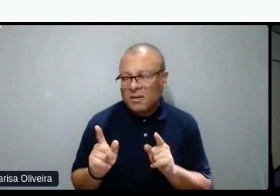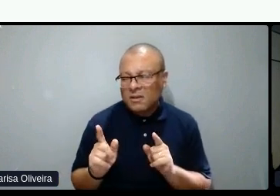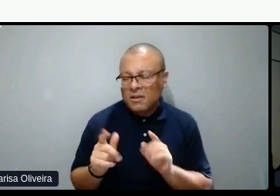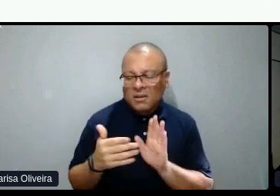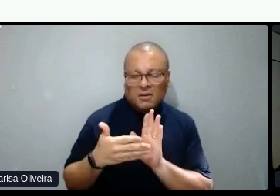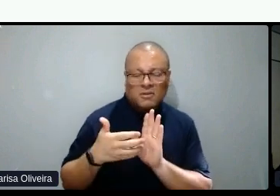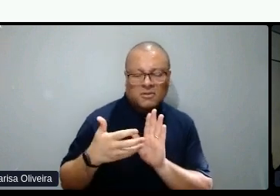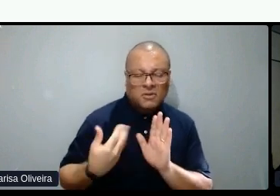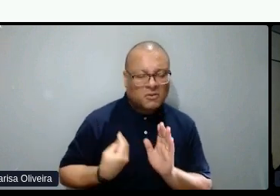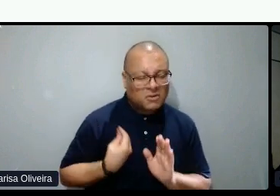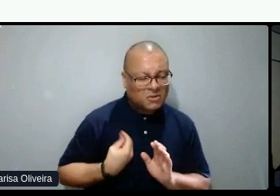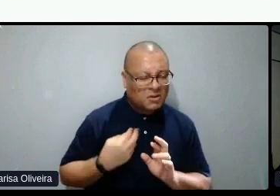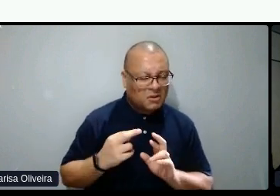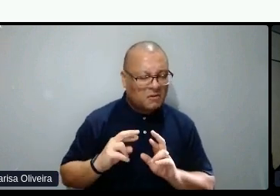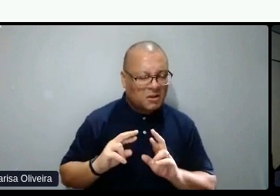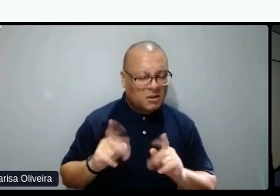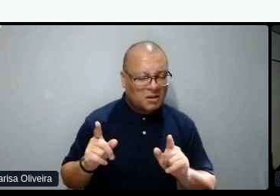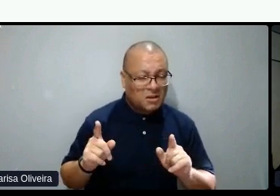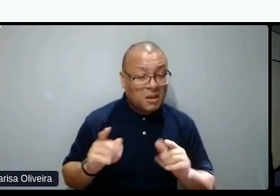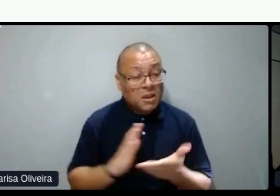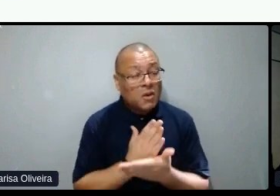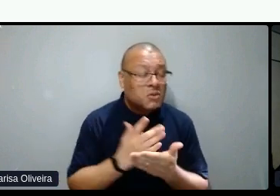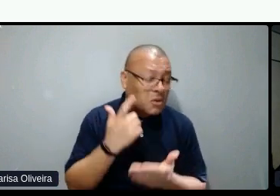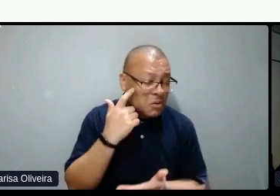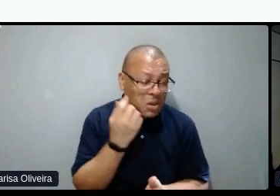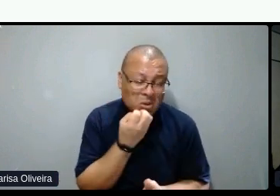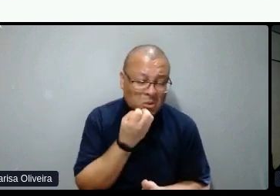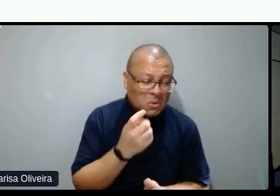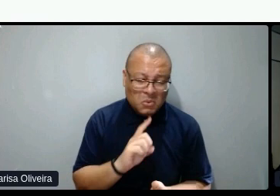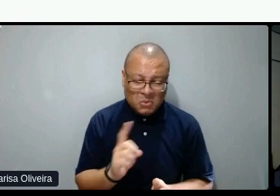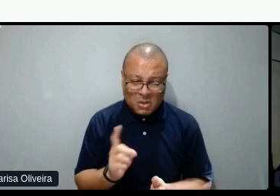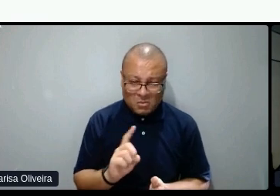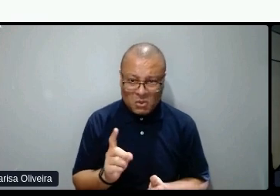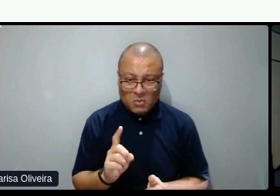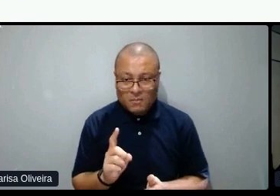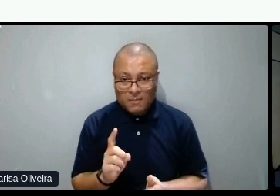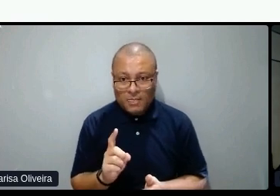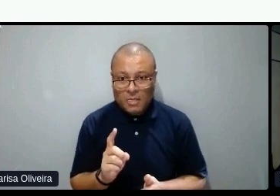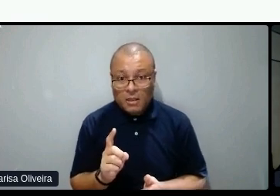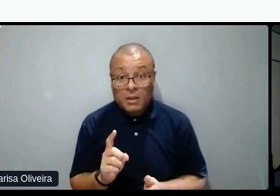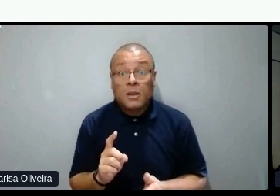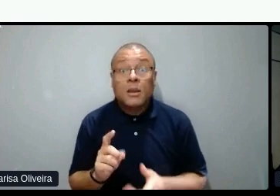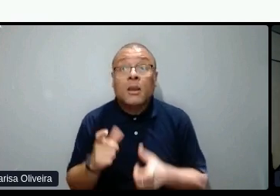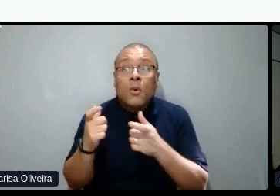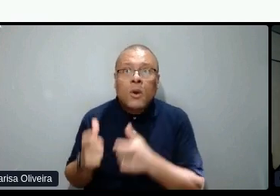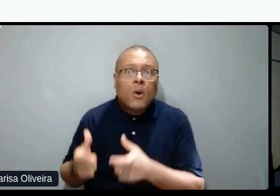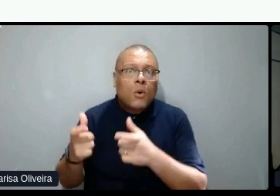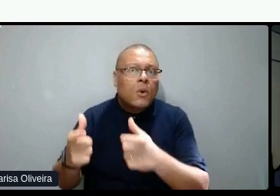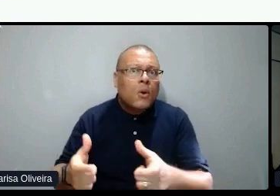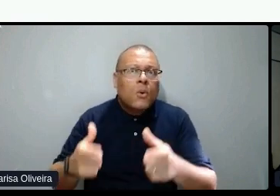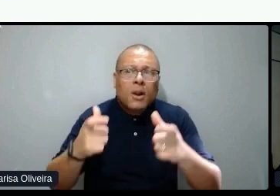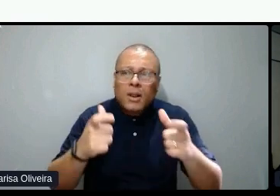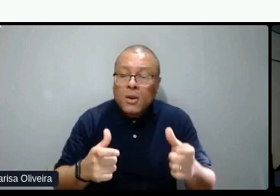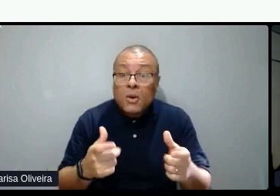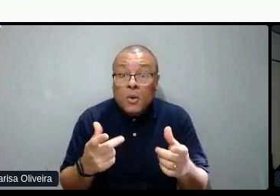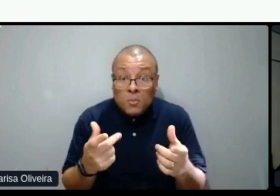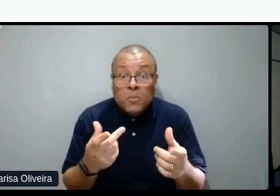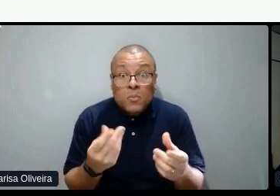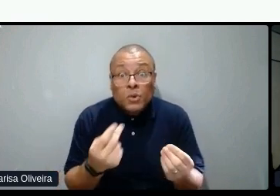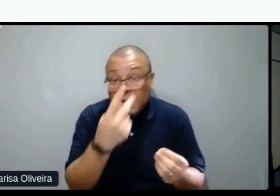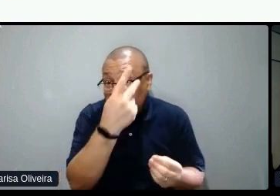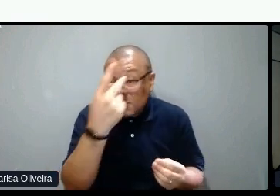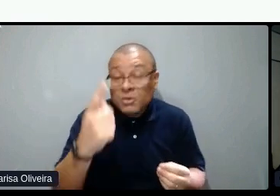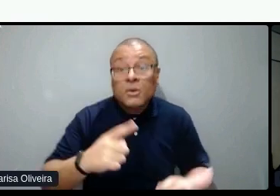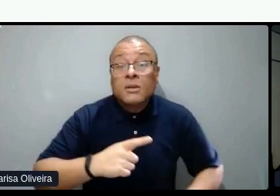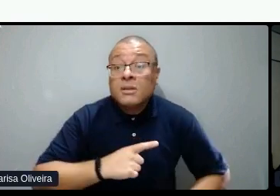skin, the pictures would not be good. And we see this over in a lot of places. So to make better products